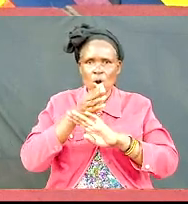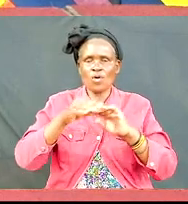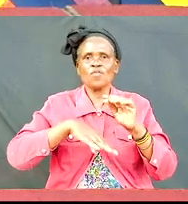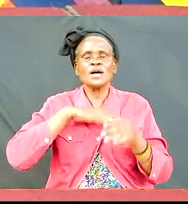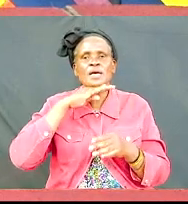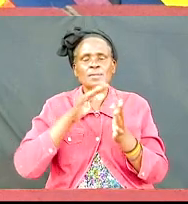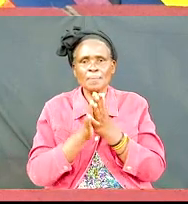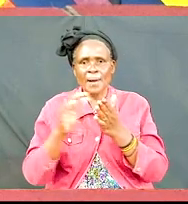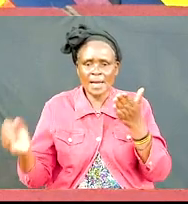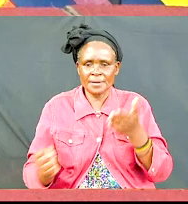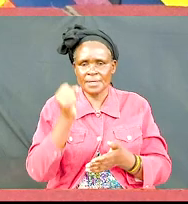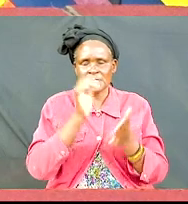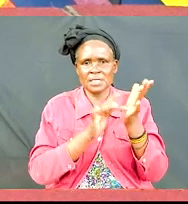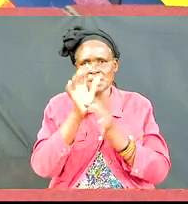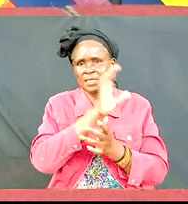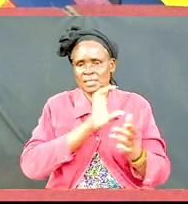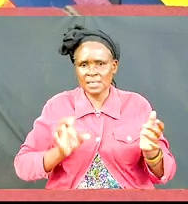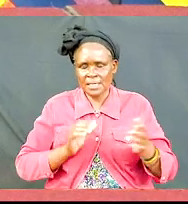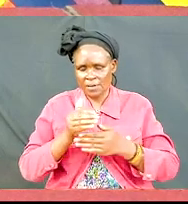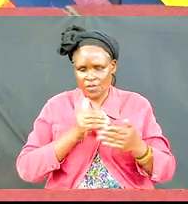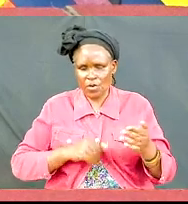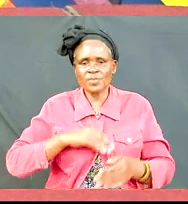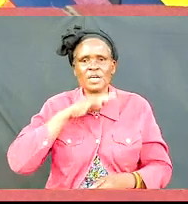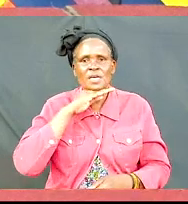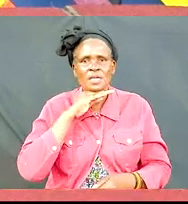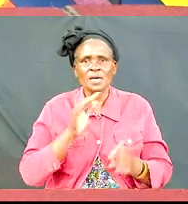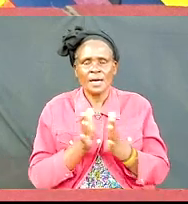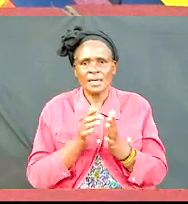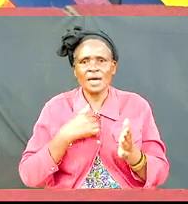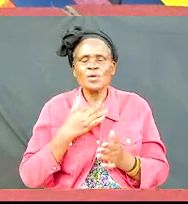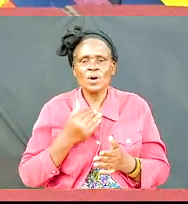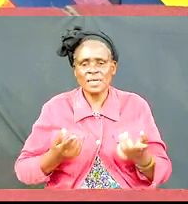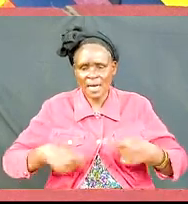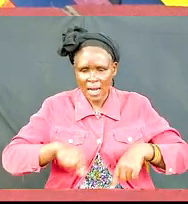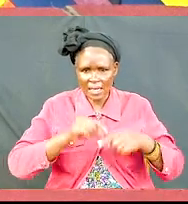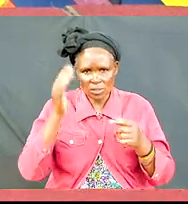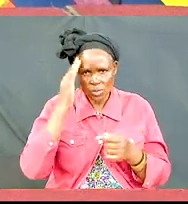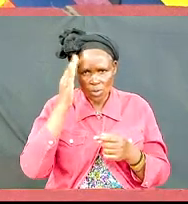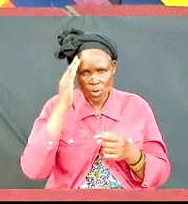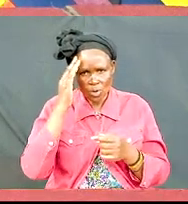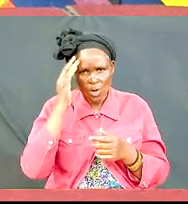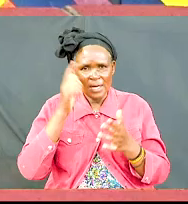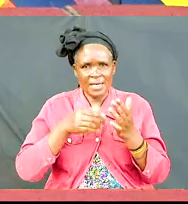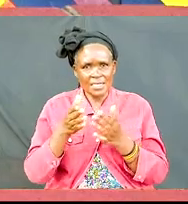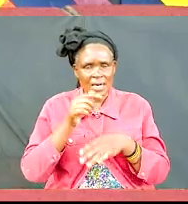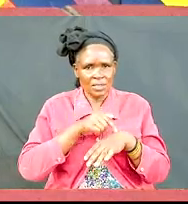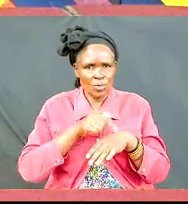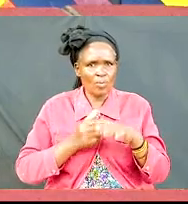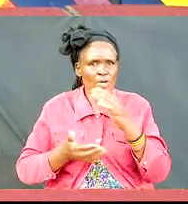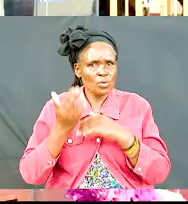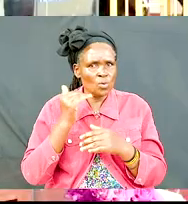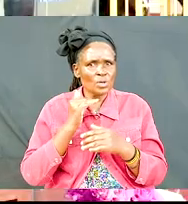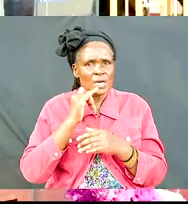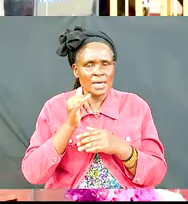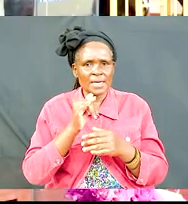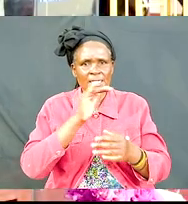raising Jesus Christ from the dead. And I want us to know that that power that was is the power